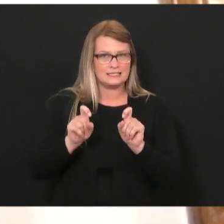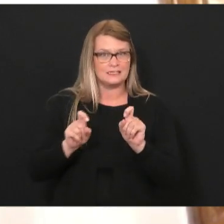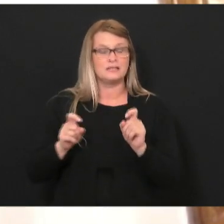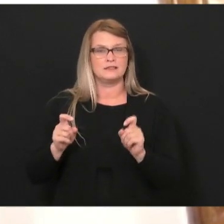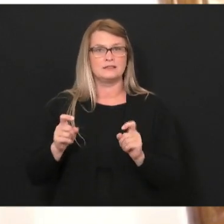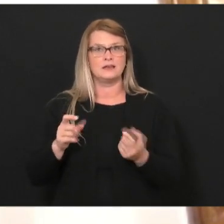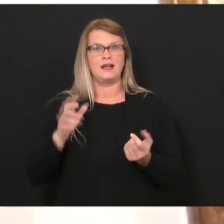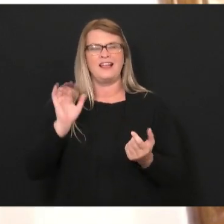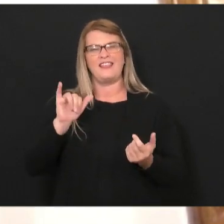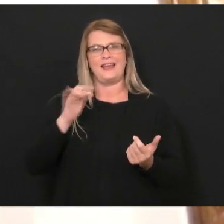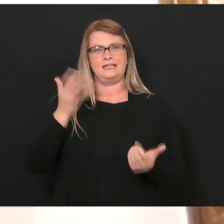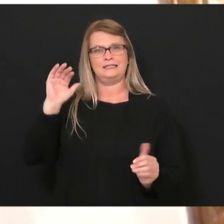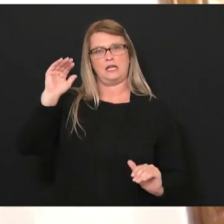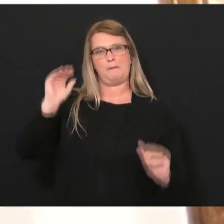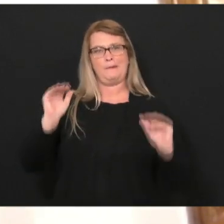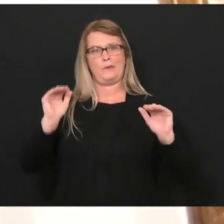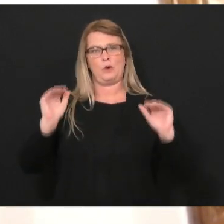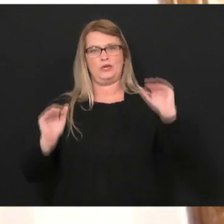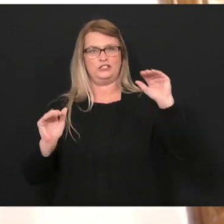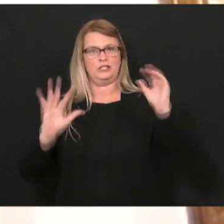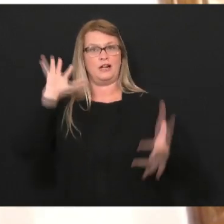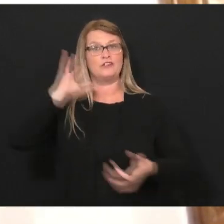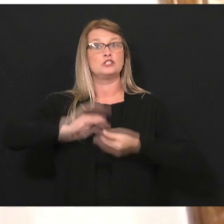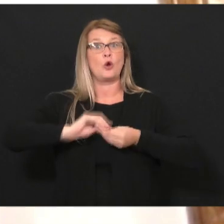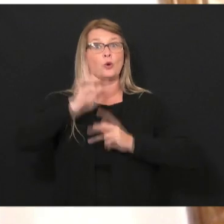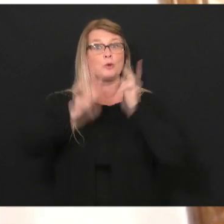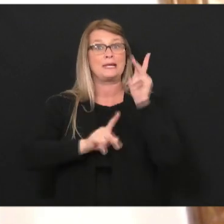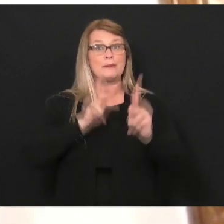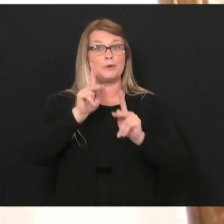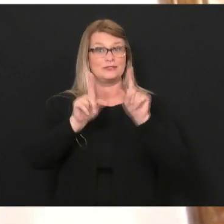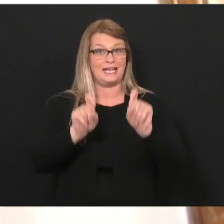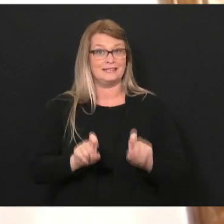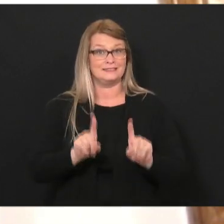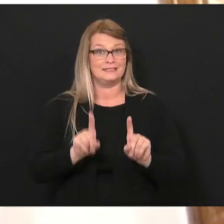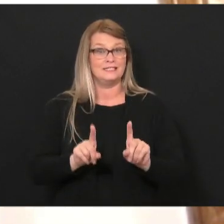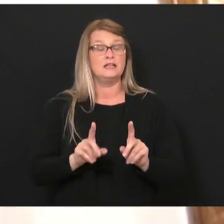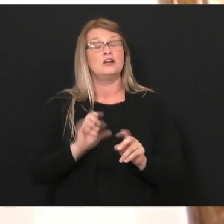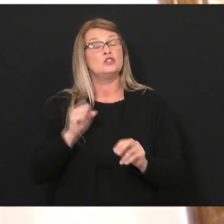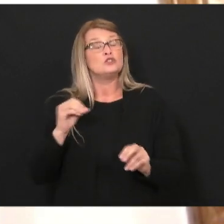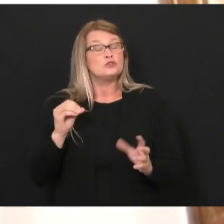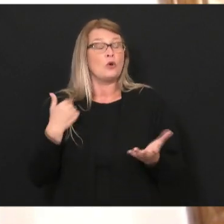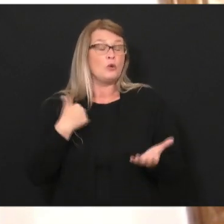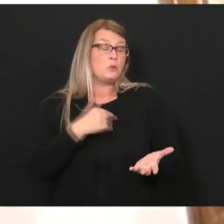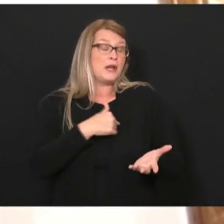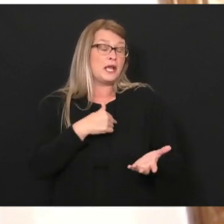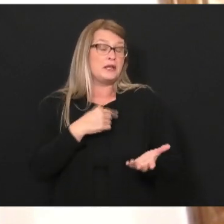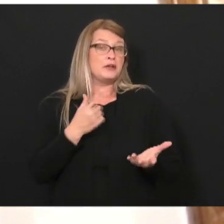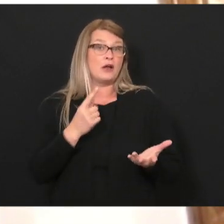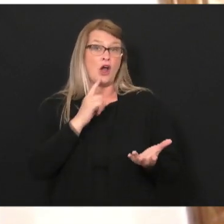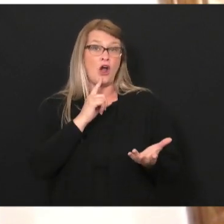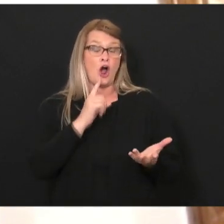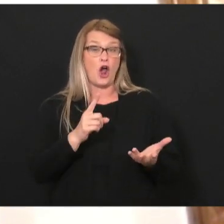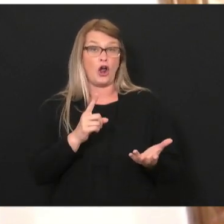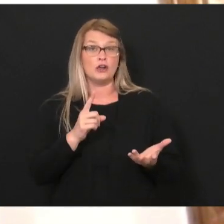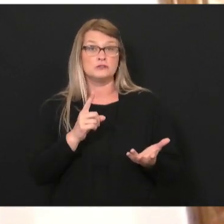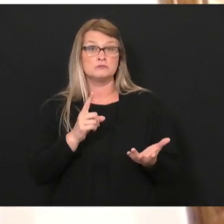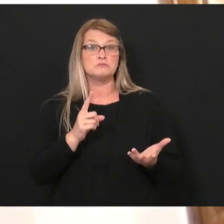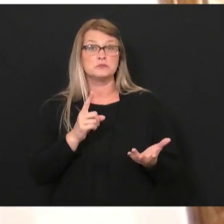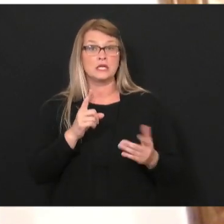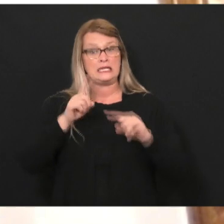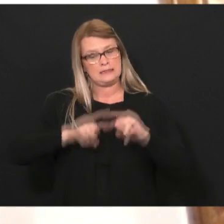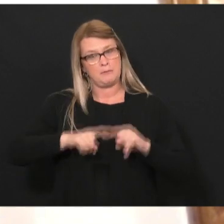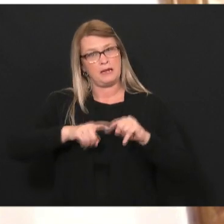a proportion of the total number of people tested. We, in many ways, I believe, are biasing our